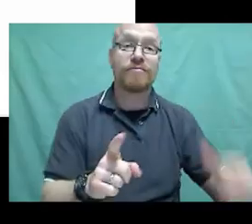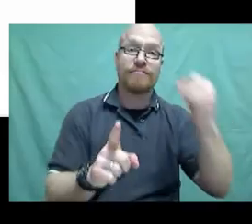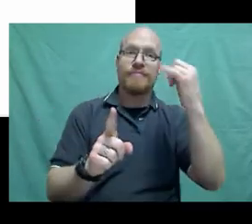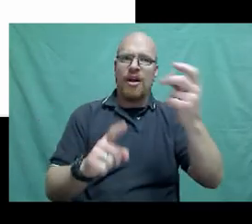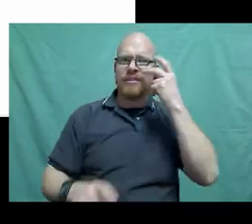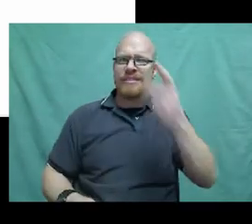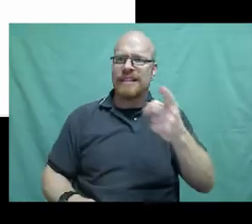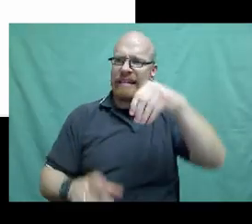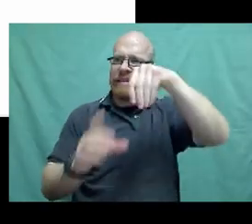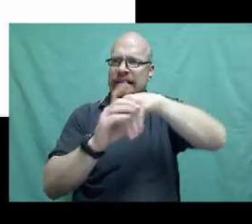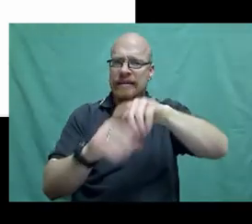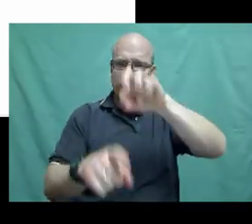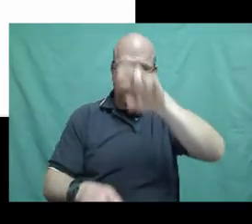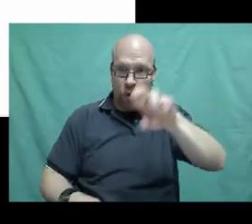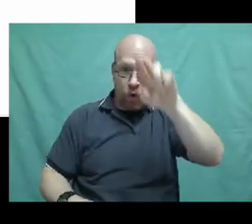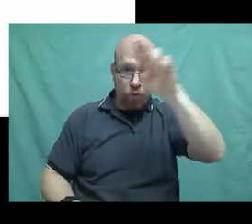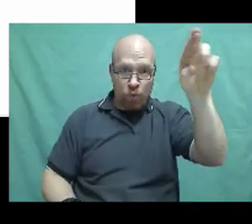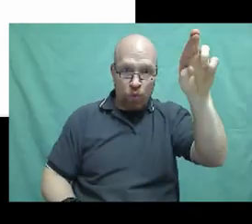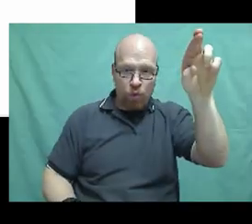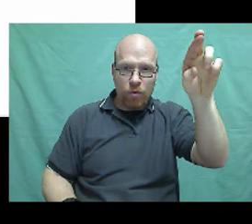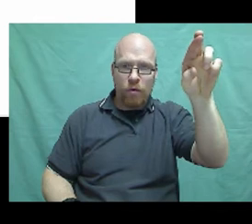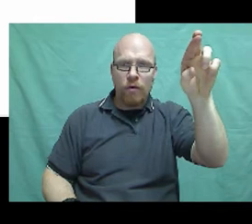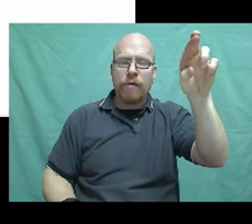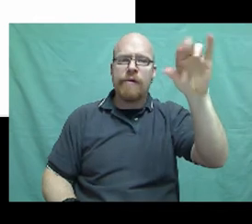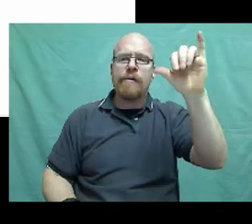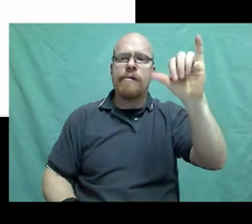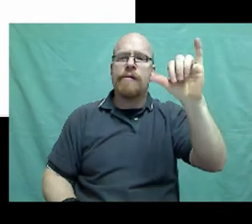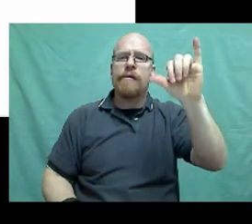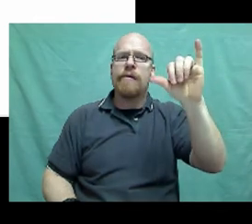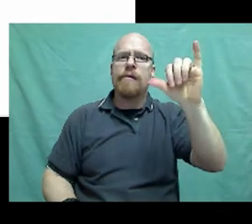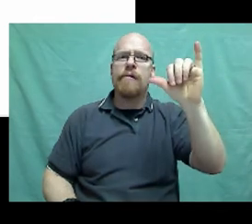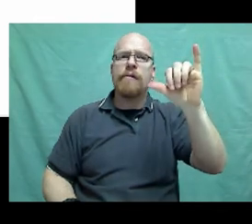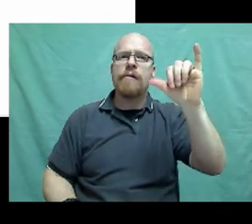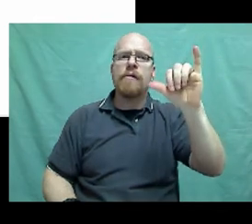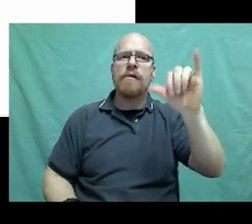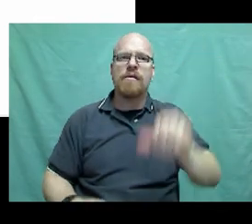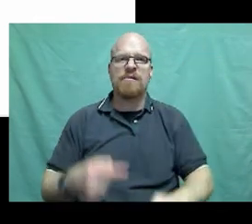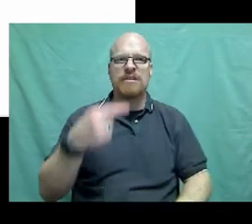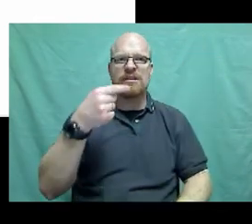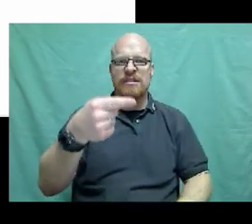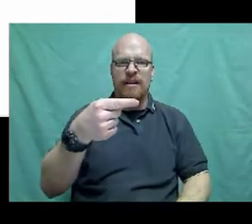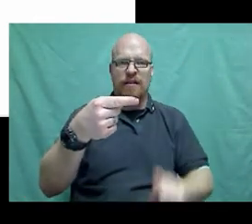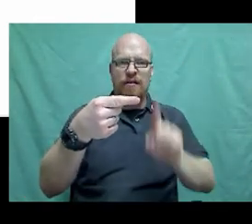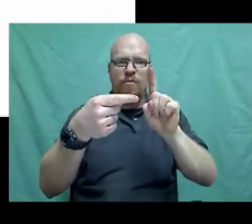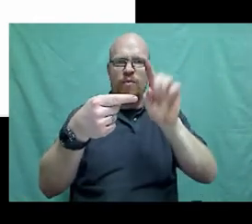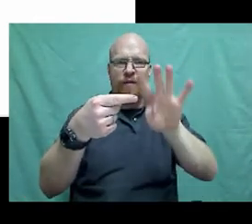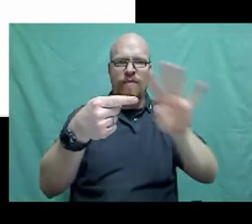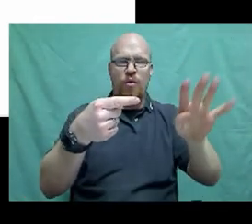So now we see we have an under the square root symbol, we have a negative 144.